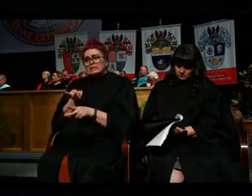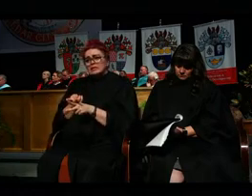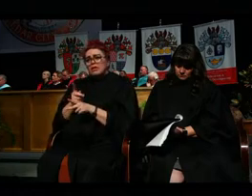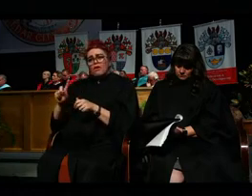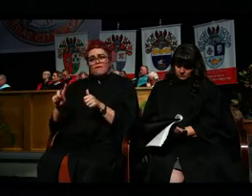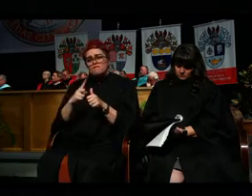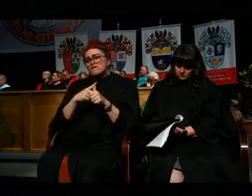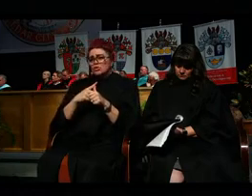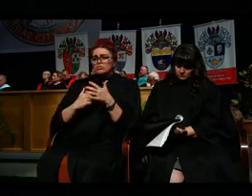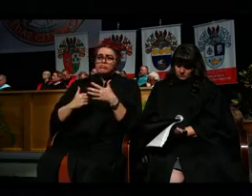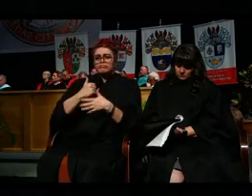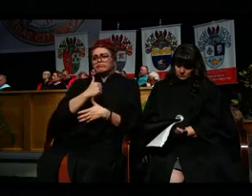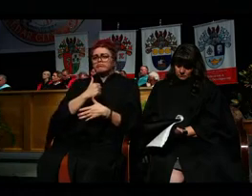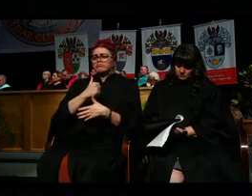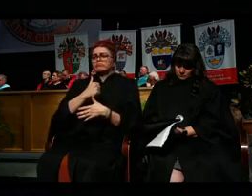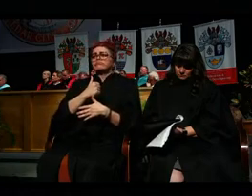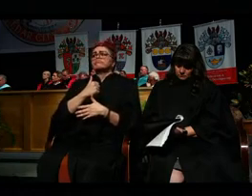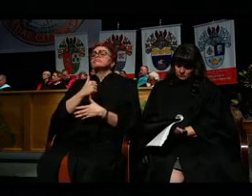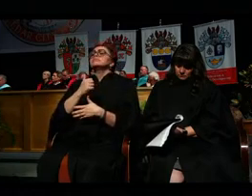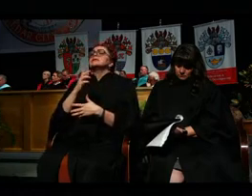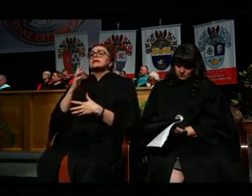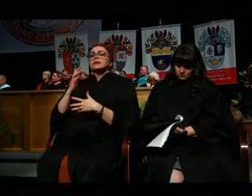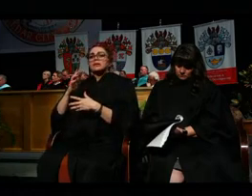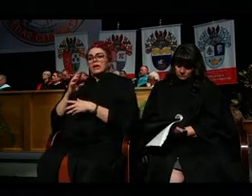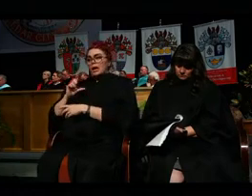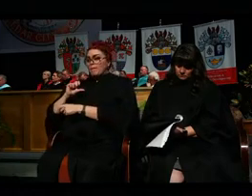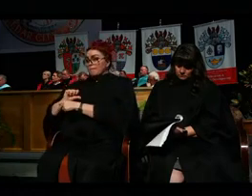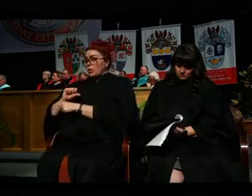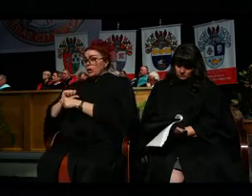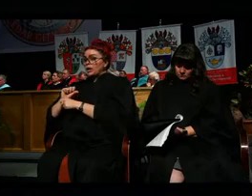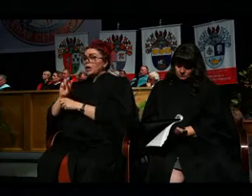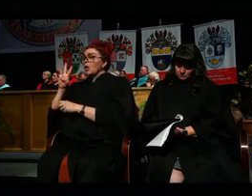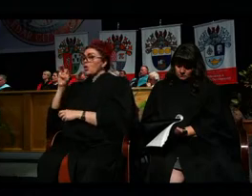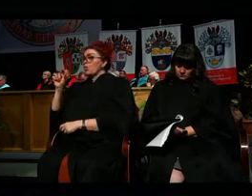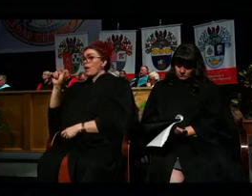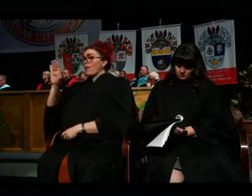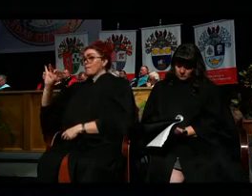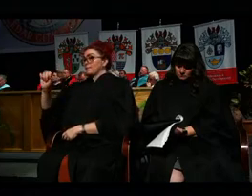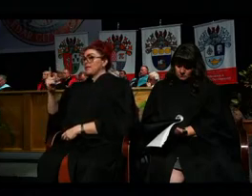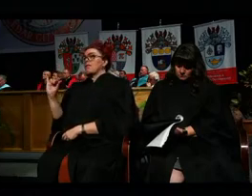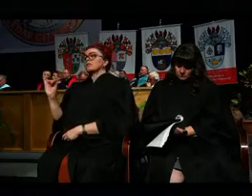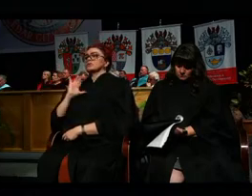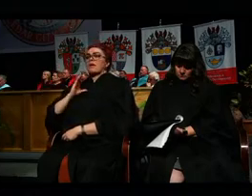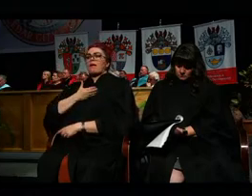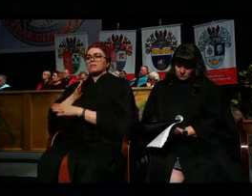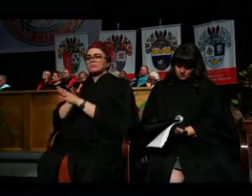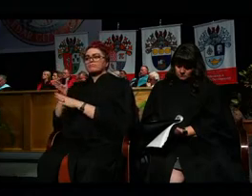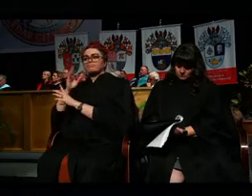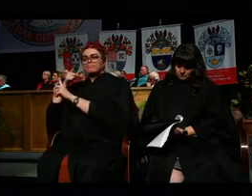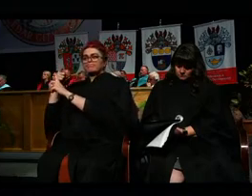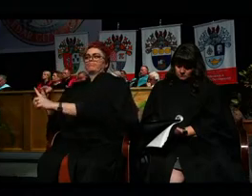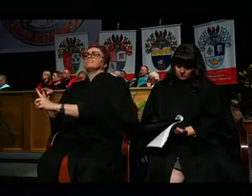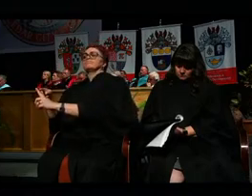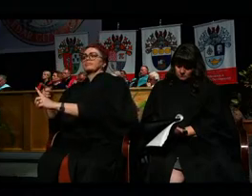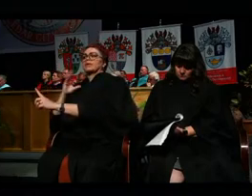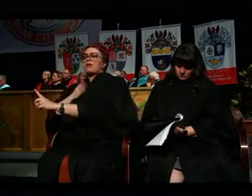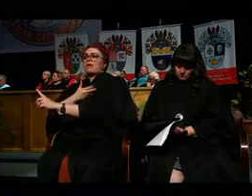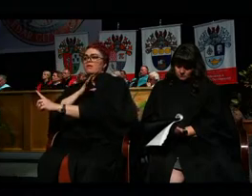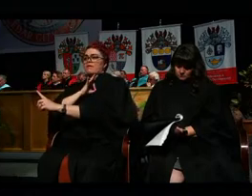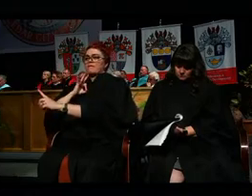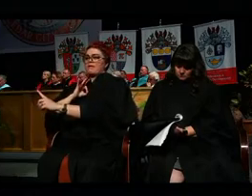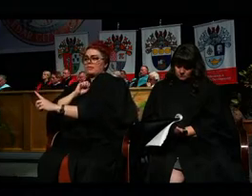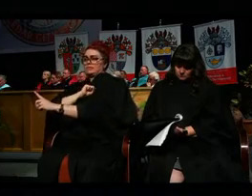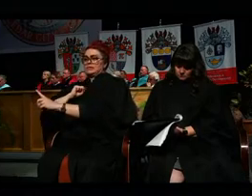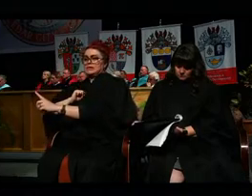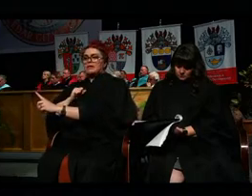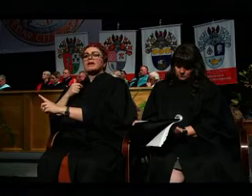and foremost. Employee well-being is also a high priority of our staff and faculty leadership, and I look forward to working